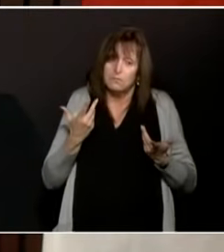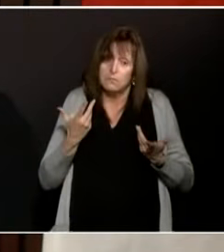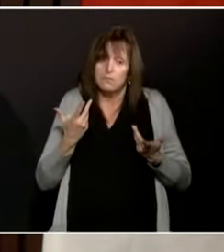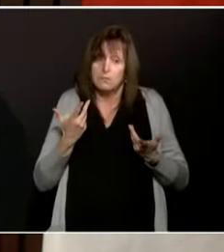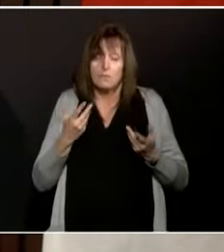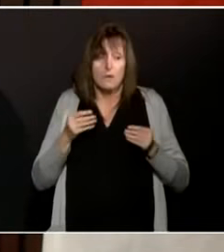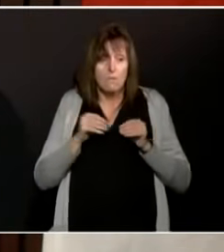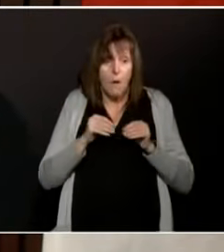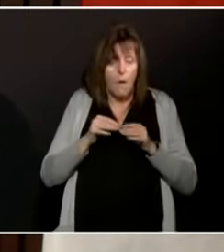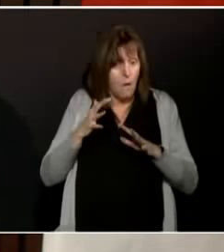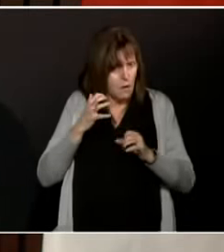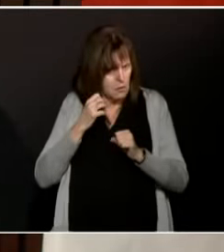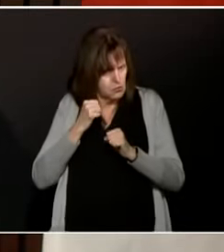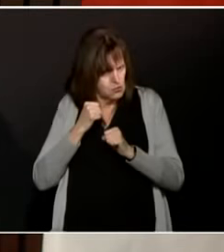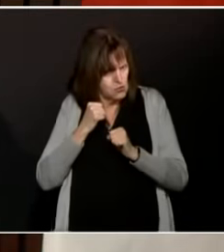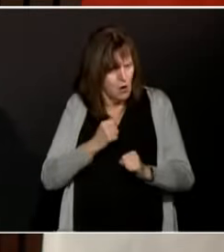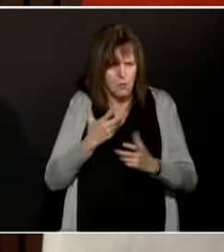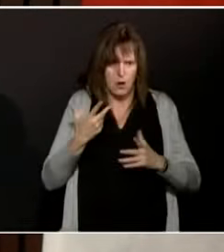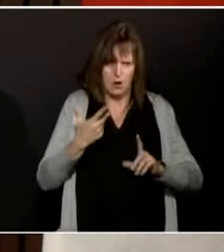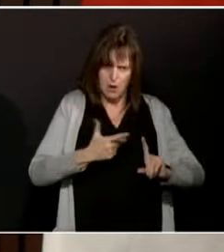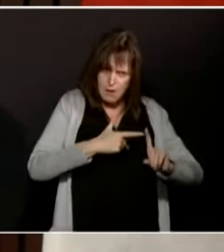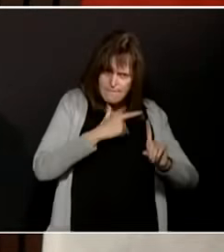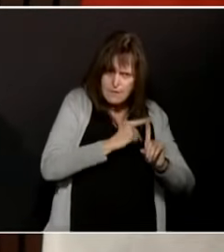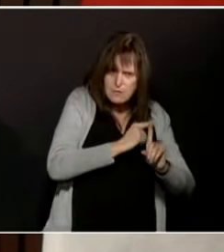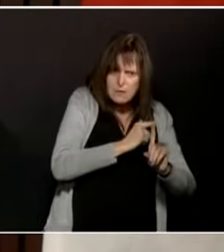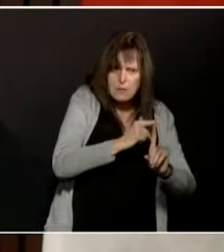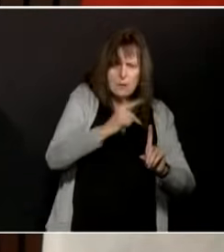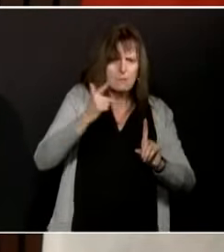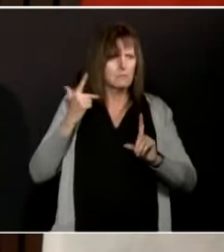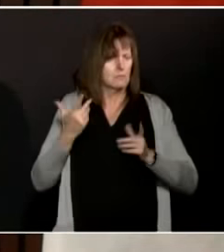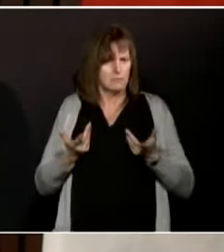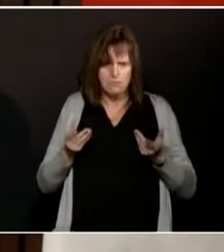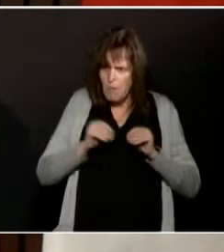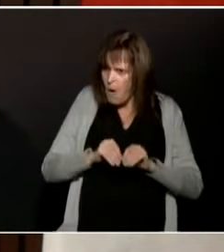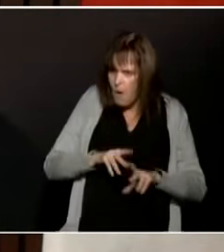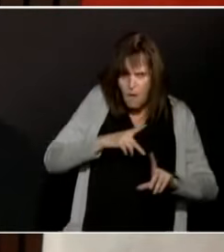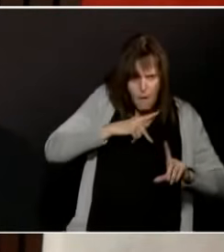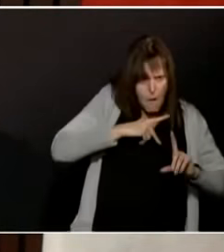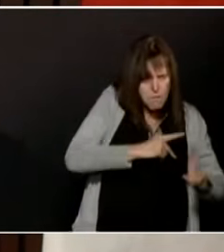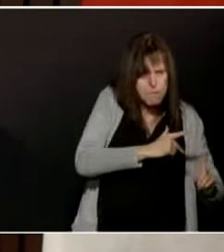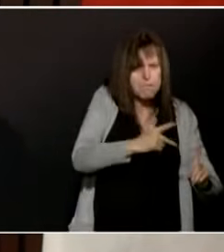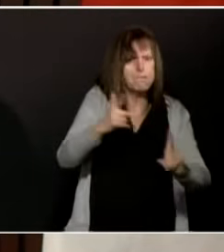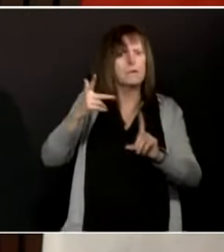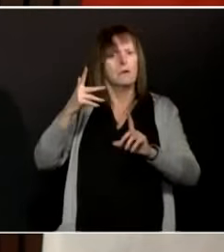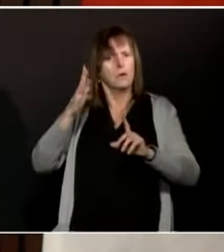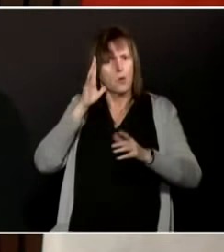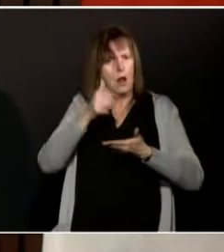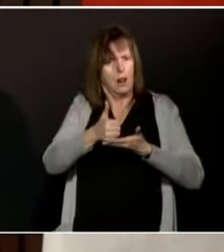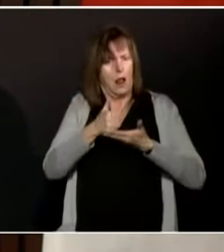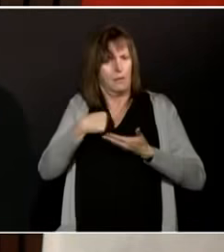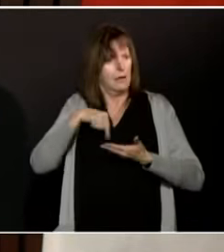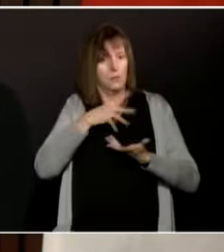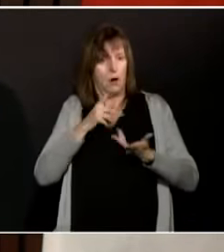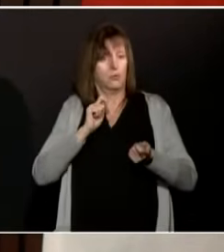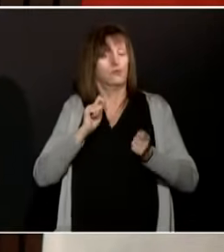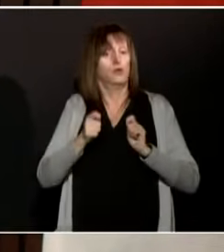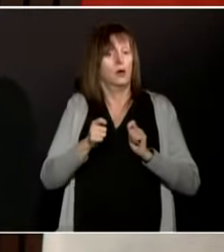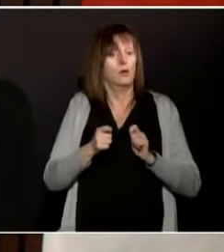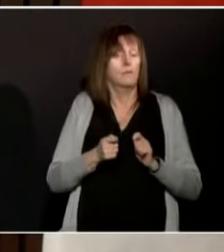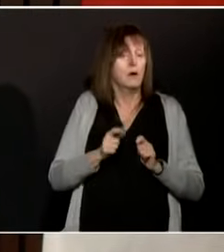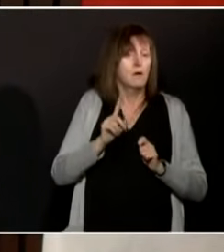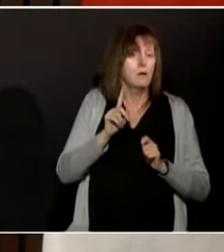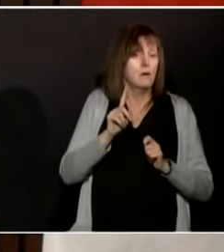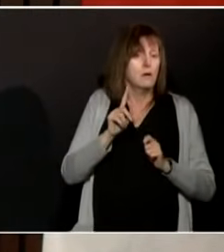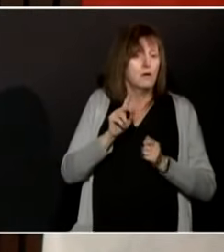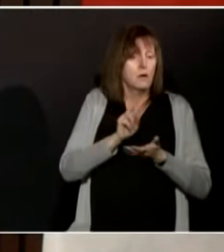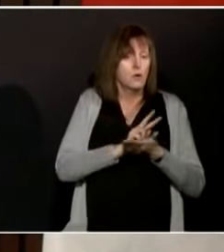vaccination, more vaccination, the sooner that starts to change. But really for the next week or two, those numbers are baked in. That's not going to change. That's the nature